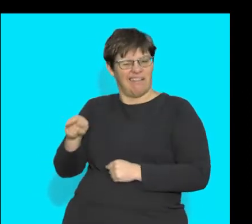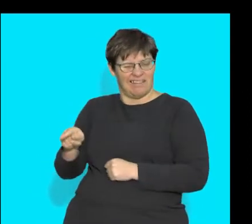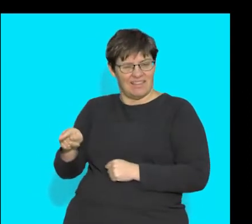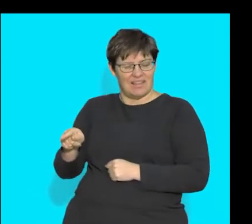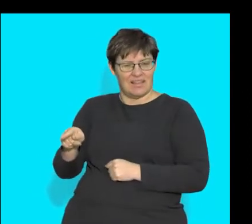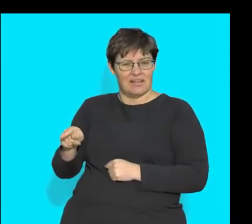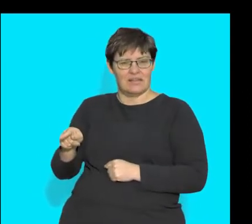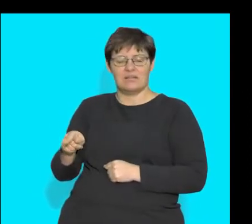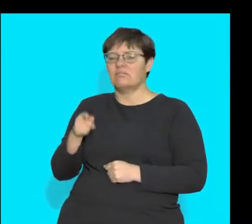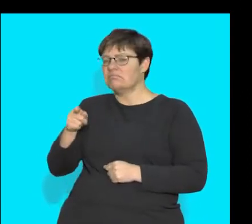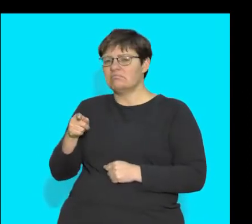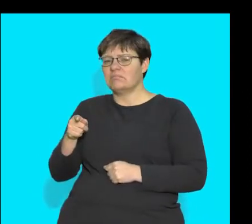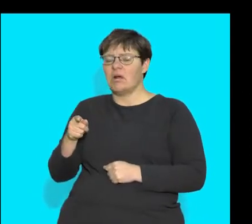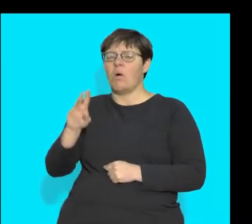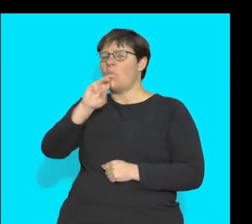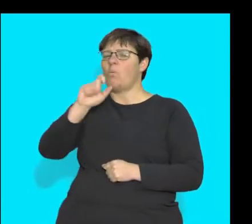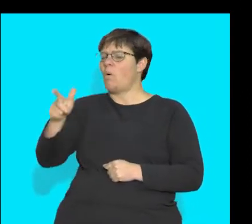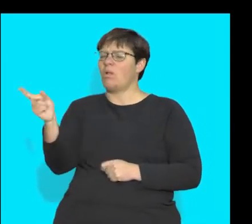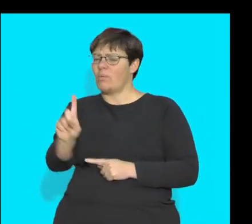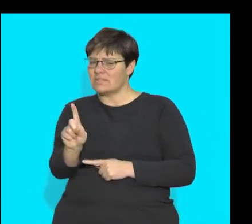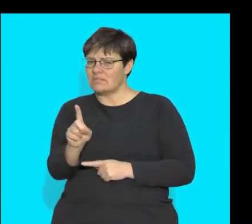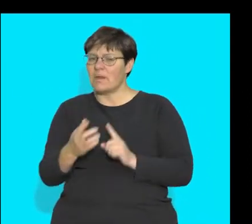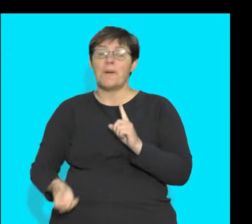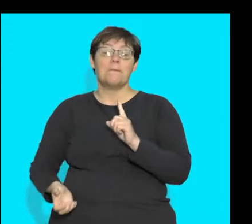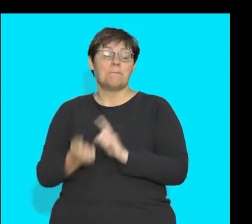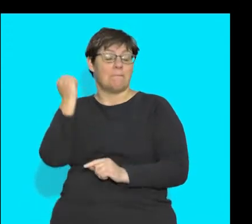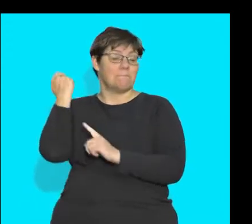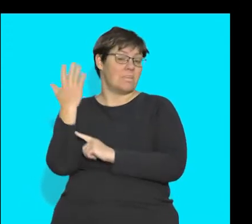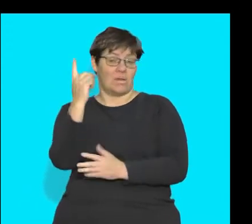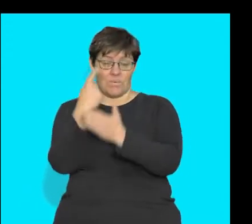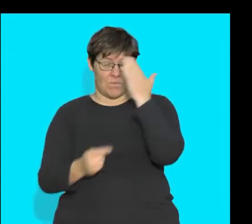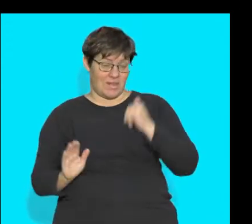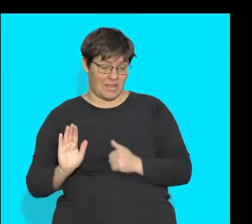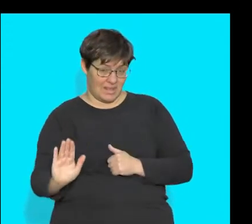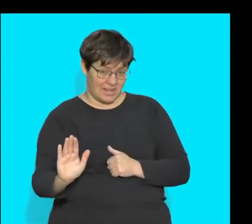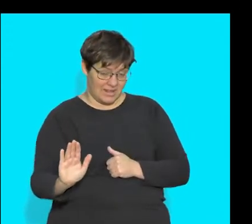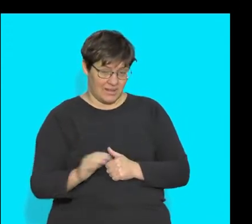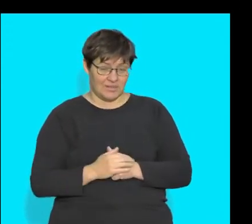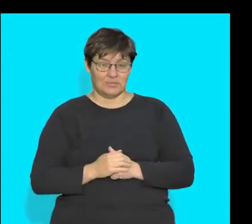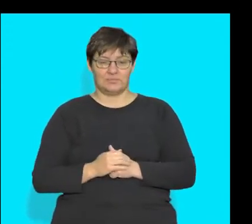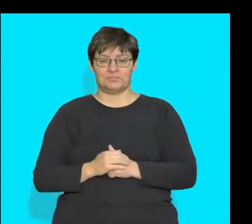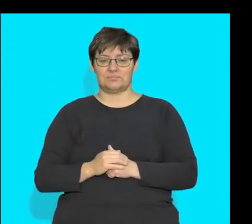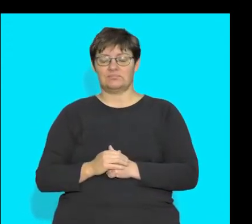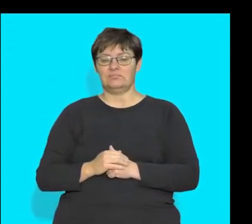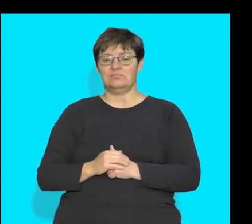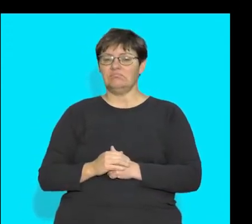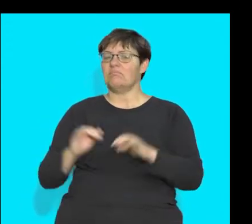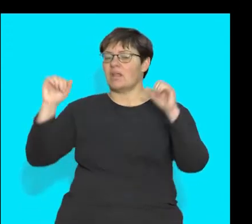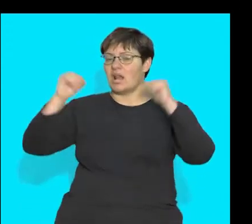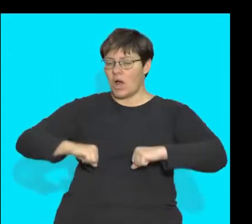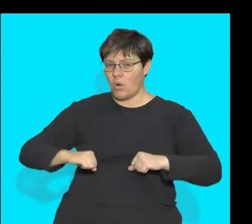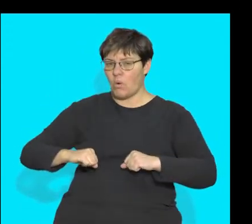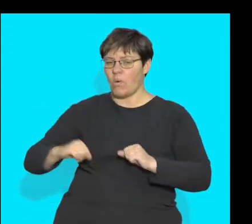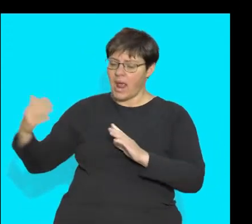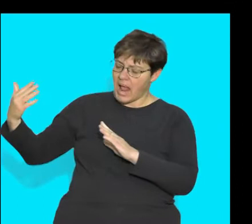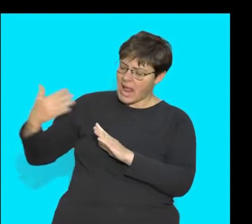cell, right, what is a cell wall? We only find it in a plant cell, very important. It allows